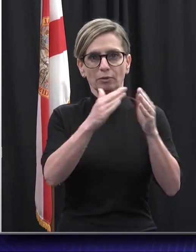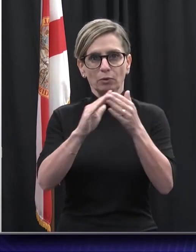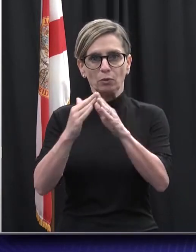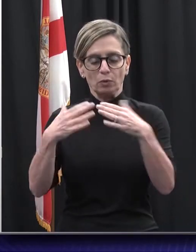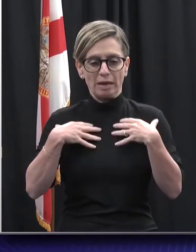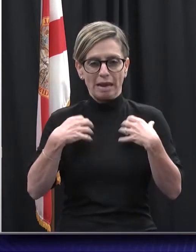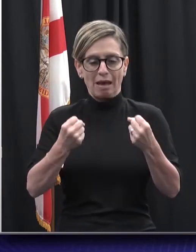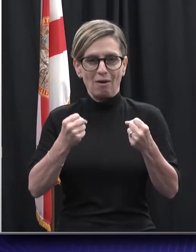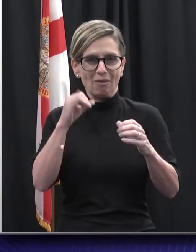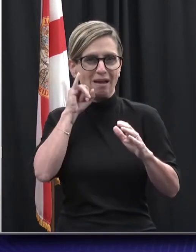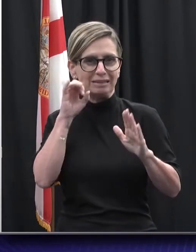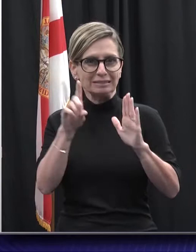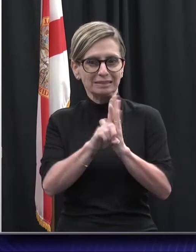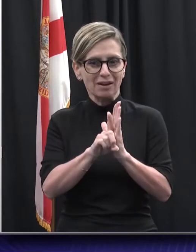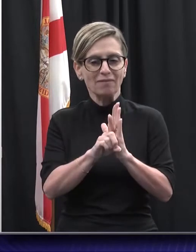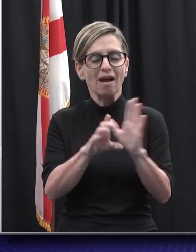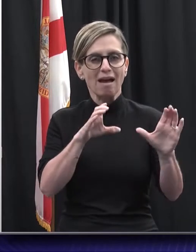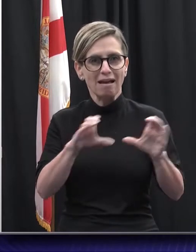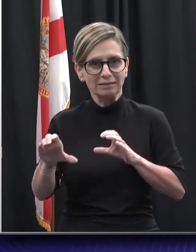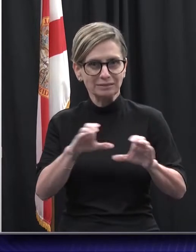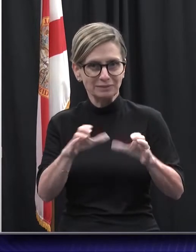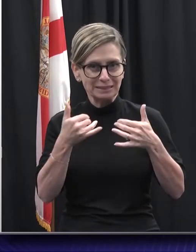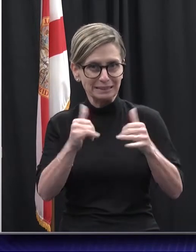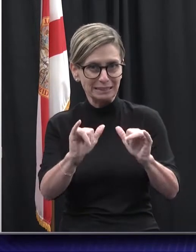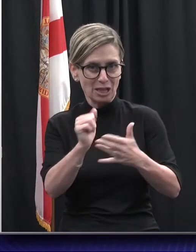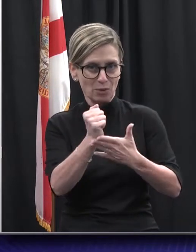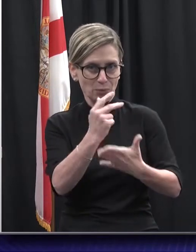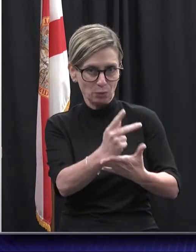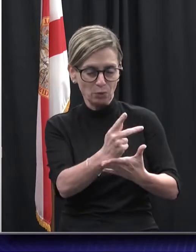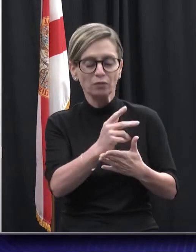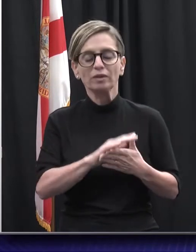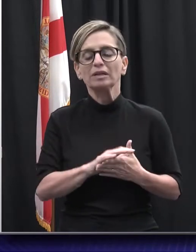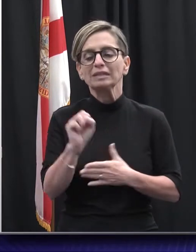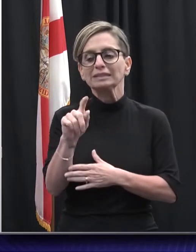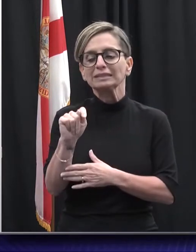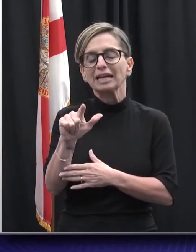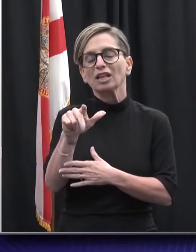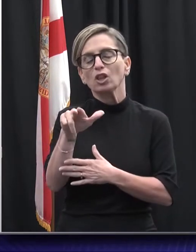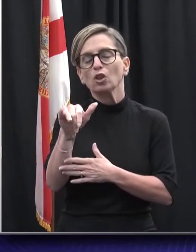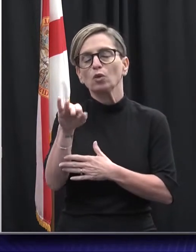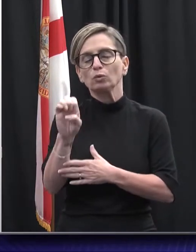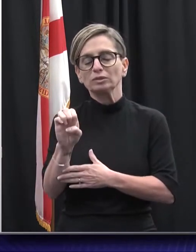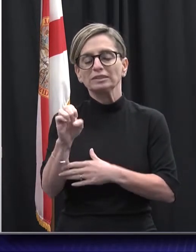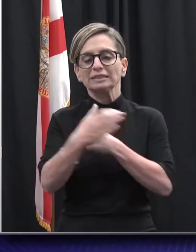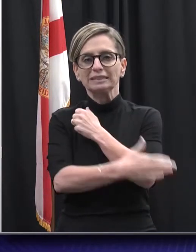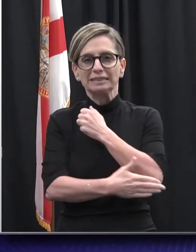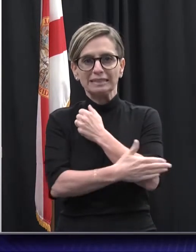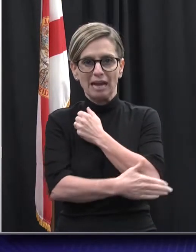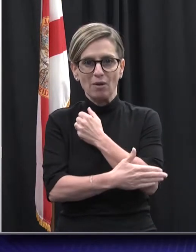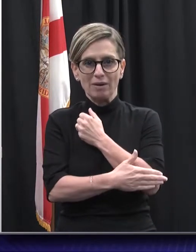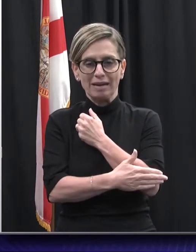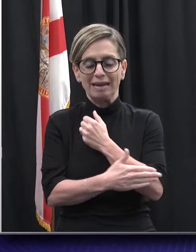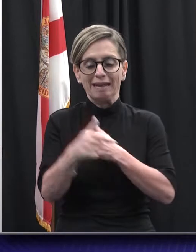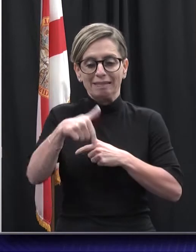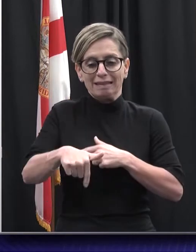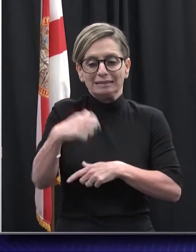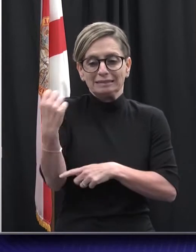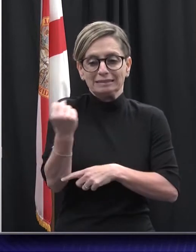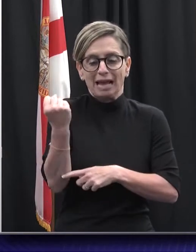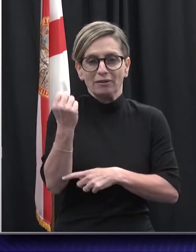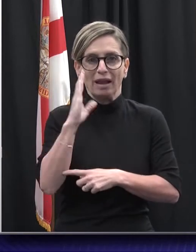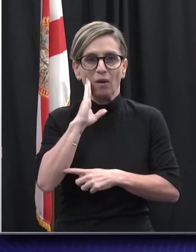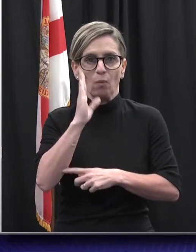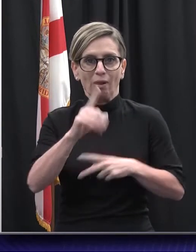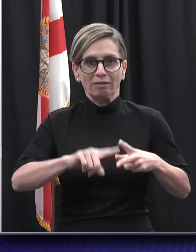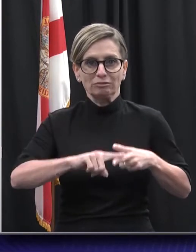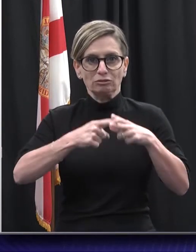activities that are still okay, St. Lucie County is implementing the safer-in-place order that will go into effect this Saturday, April